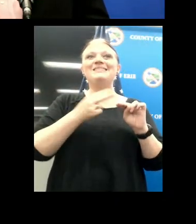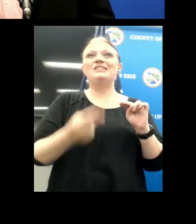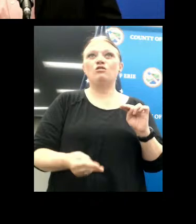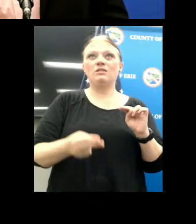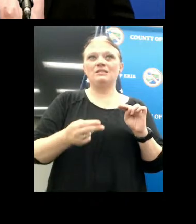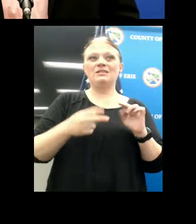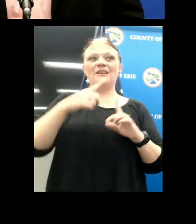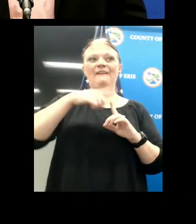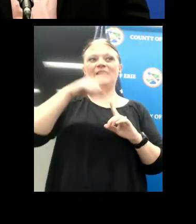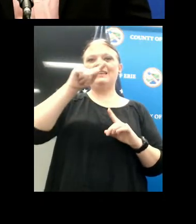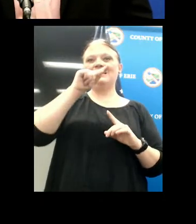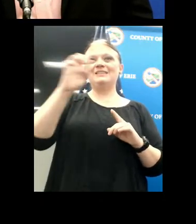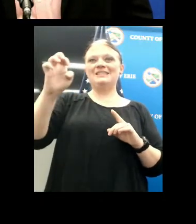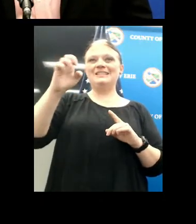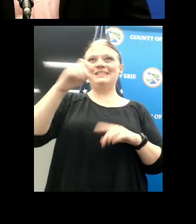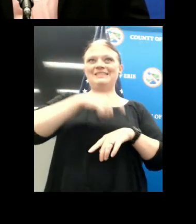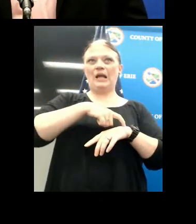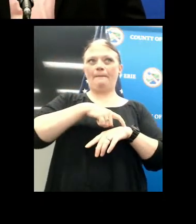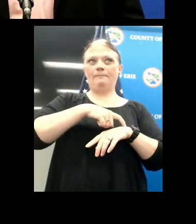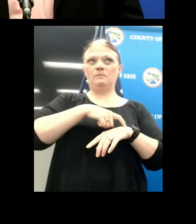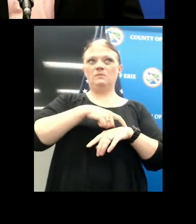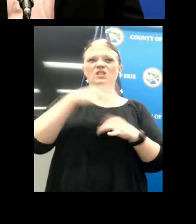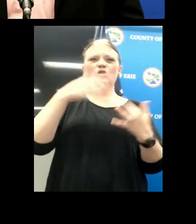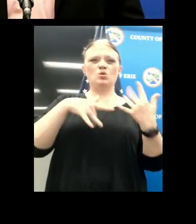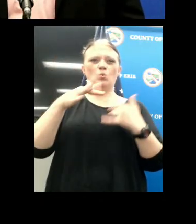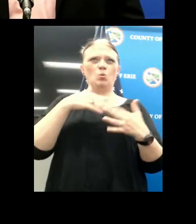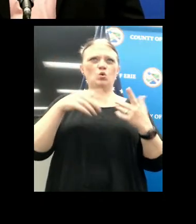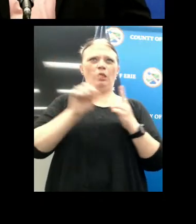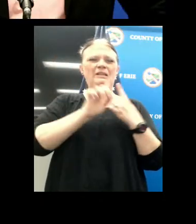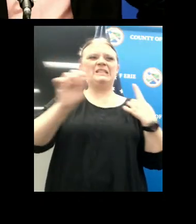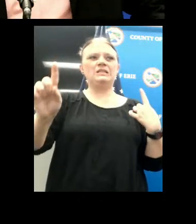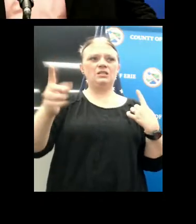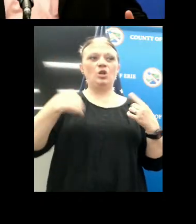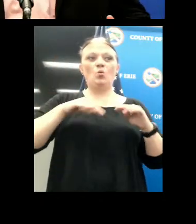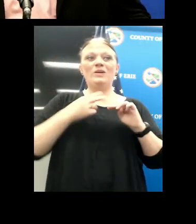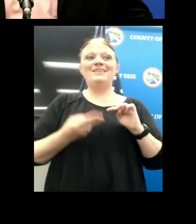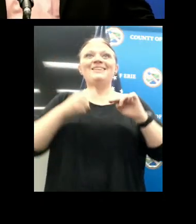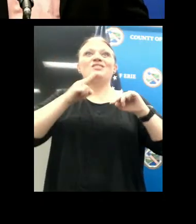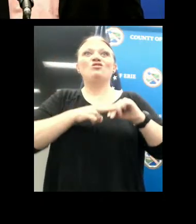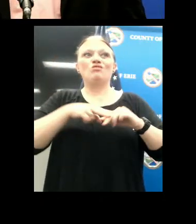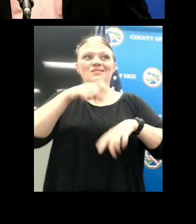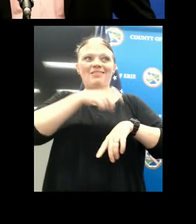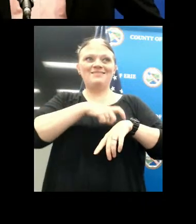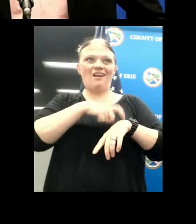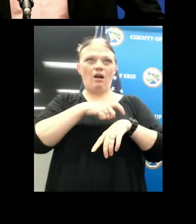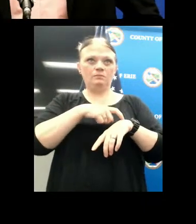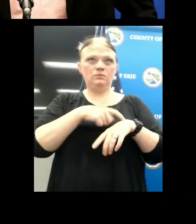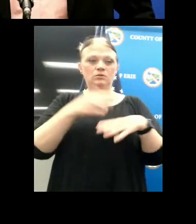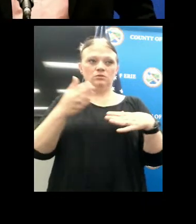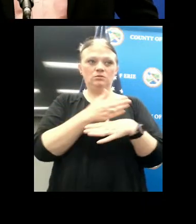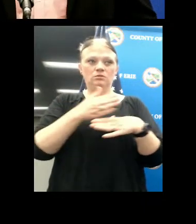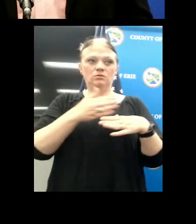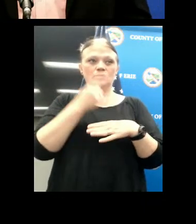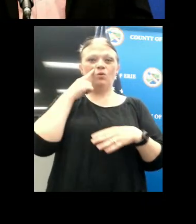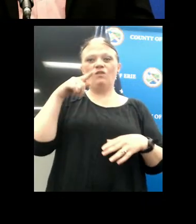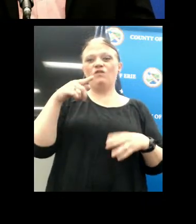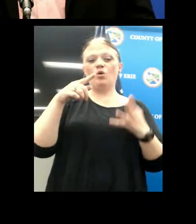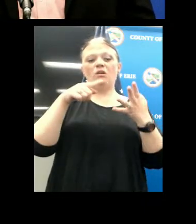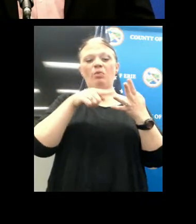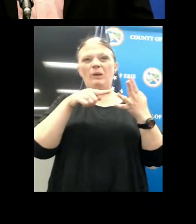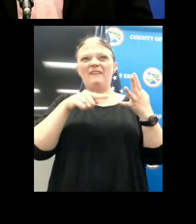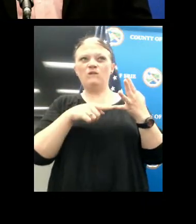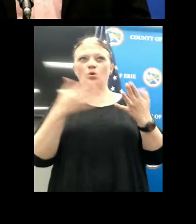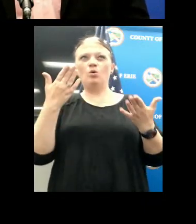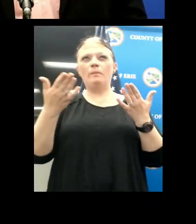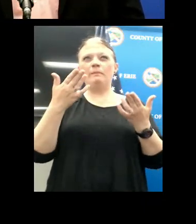decreasing our tee times. As a social distancing method, we increased our tee times early on. We're looking as phase 3 and phase 4